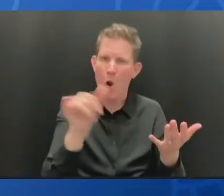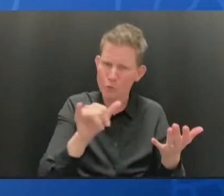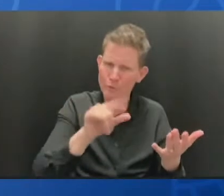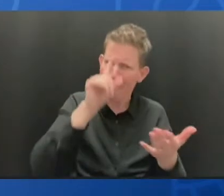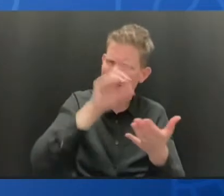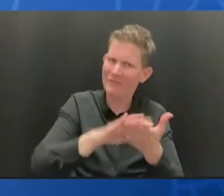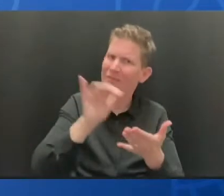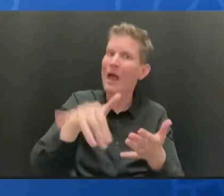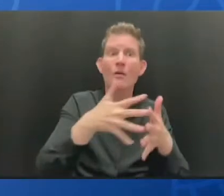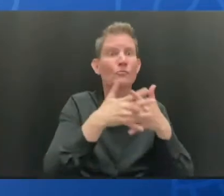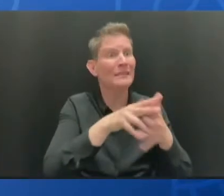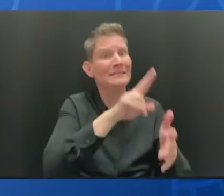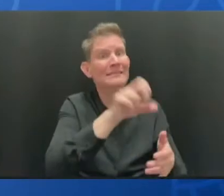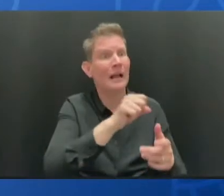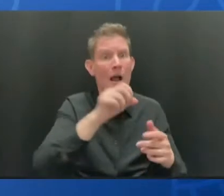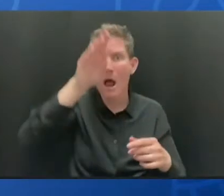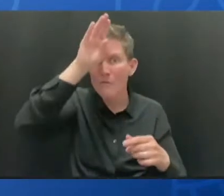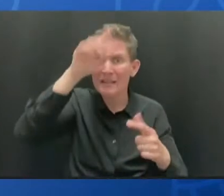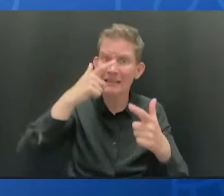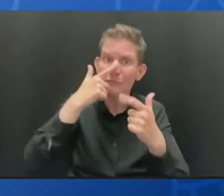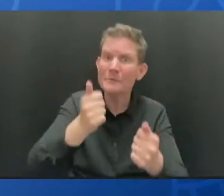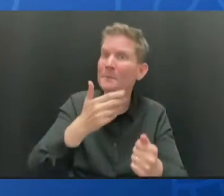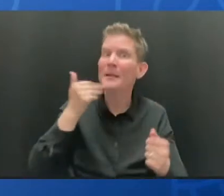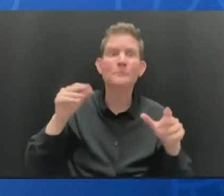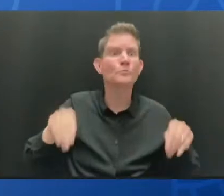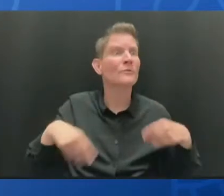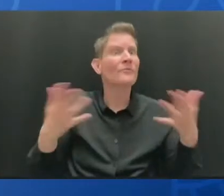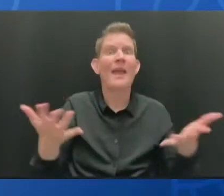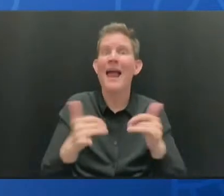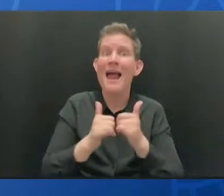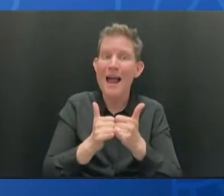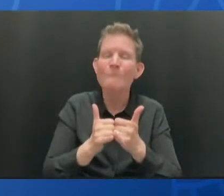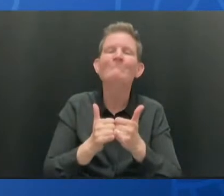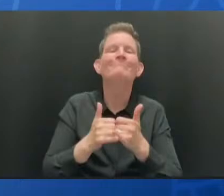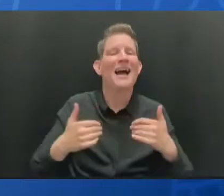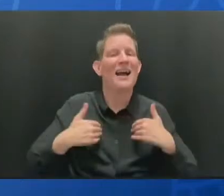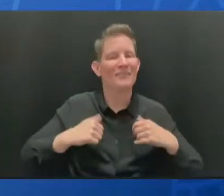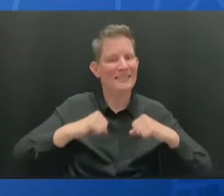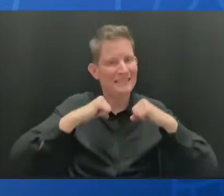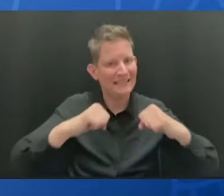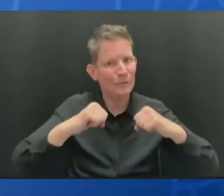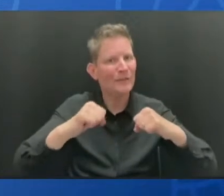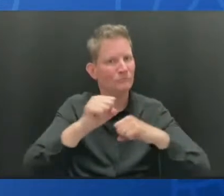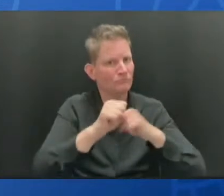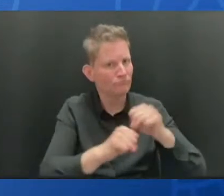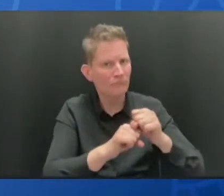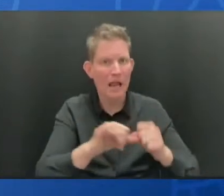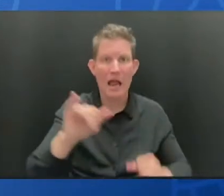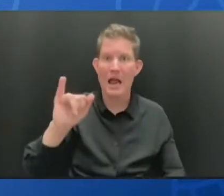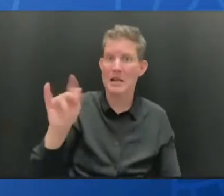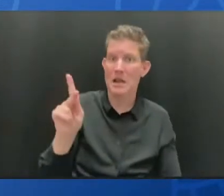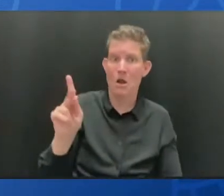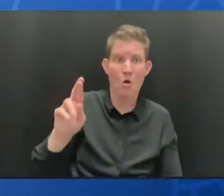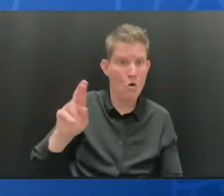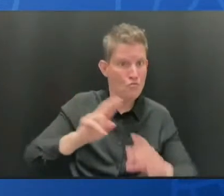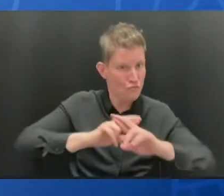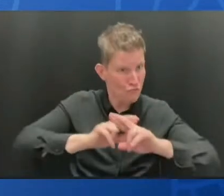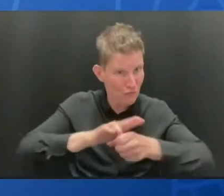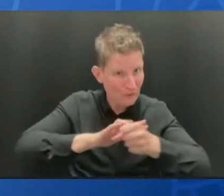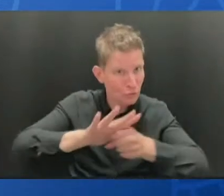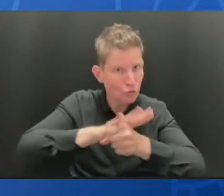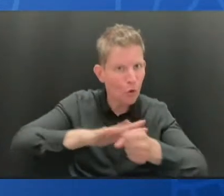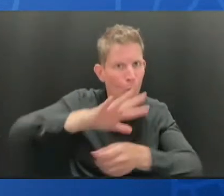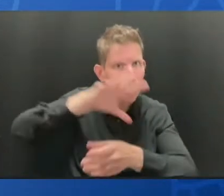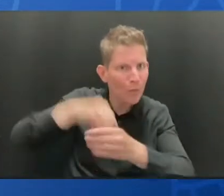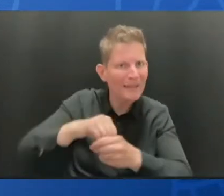served by having a strong, resilient Iraqi Kurdistan region within a sovereign and prosperous